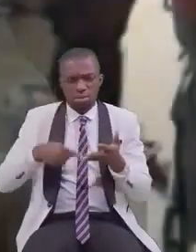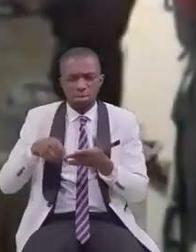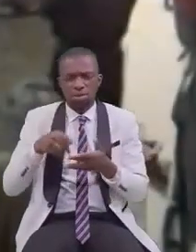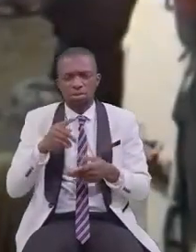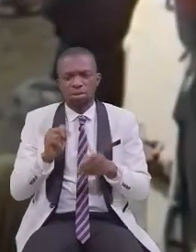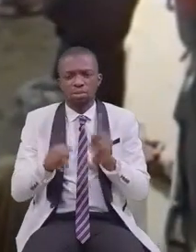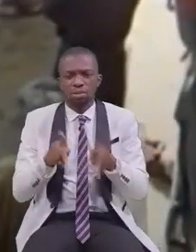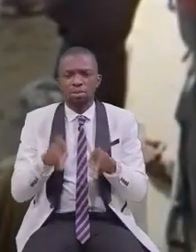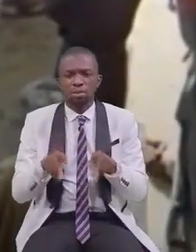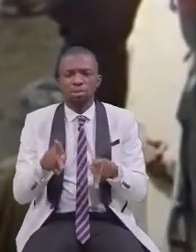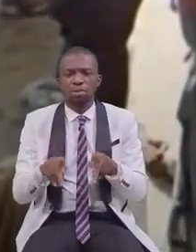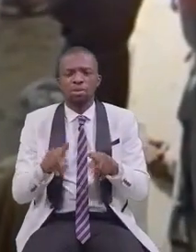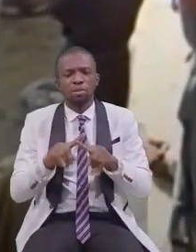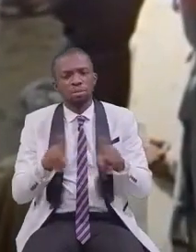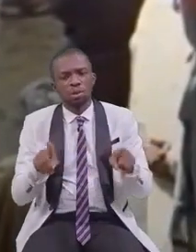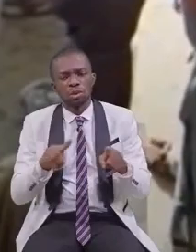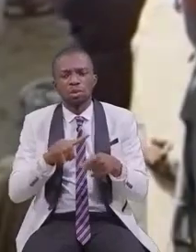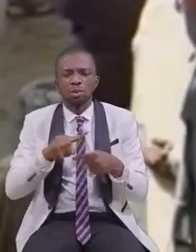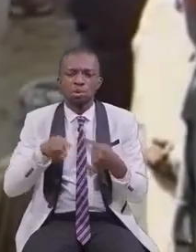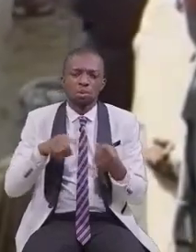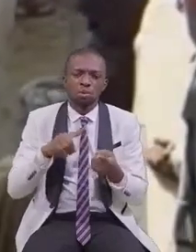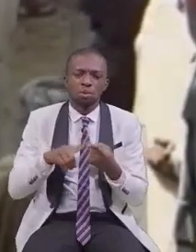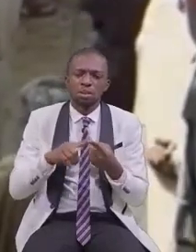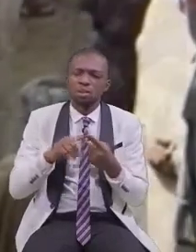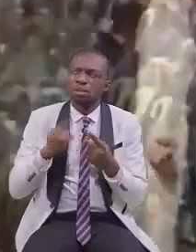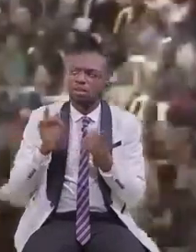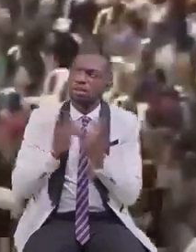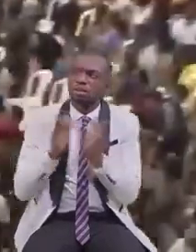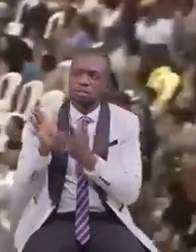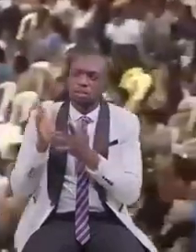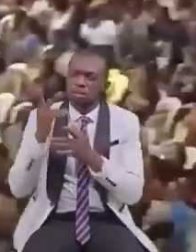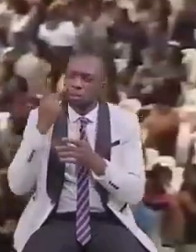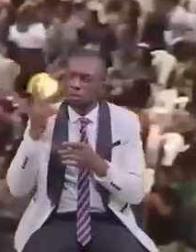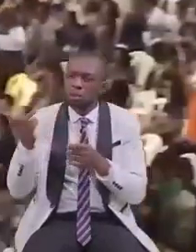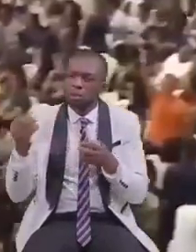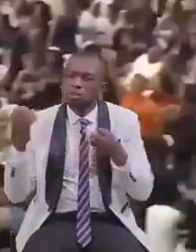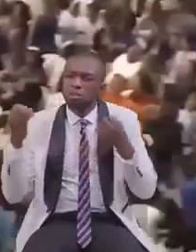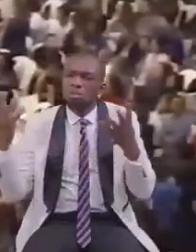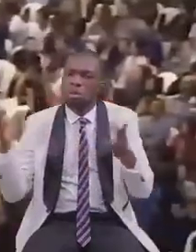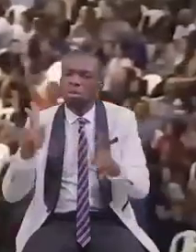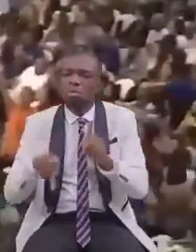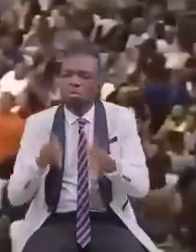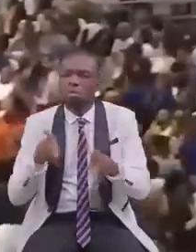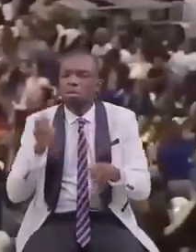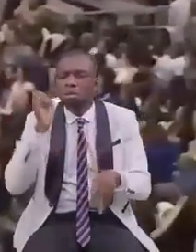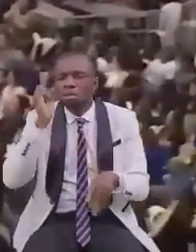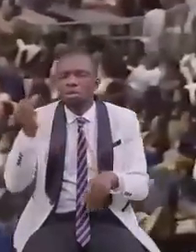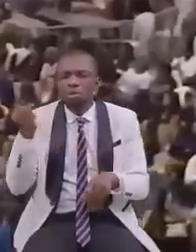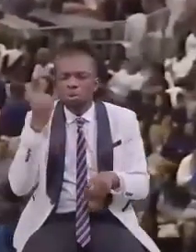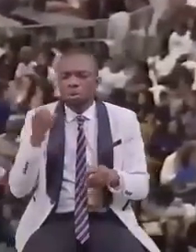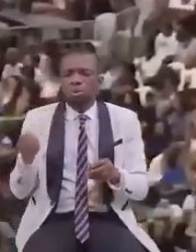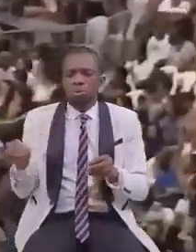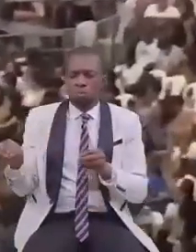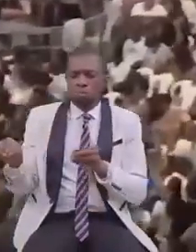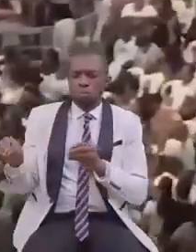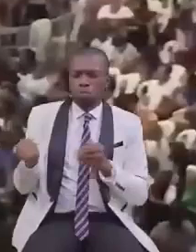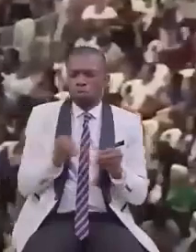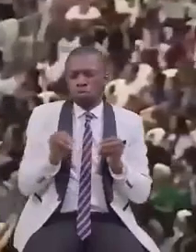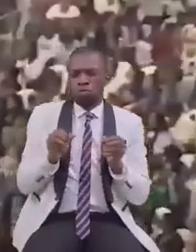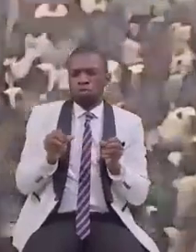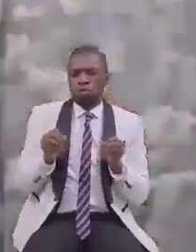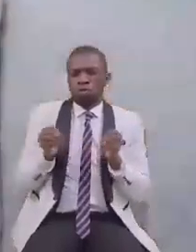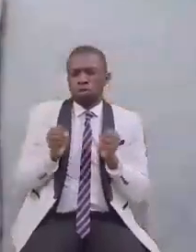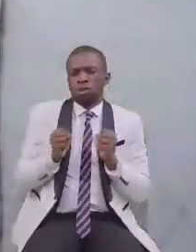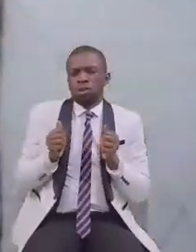people. But when he saw the multitudes, he was moved with compassion on